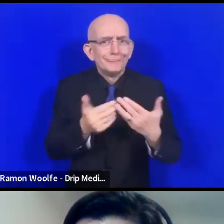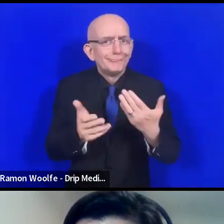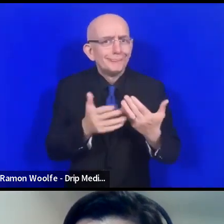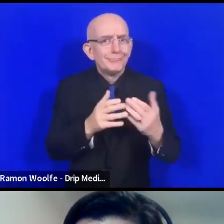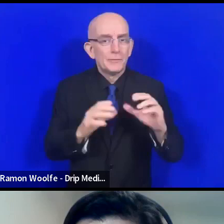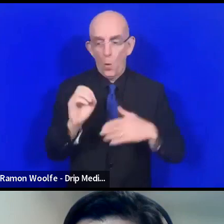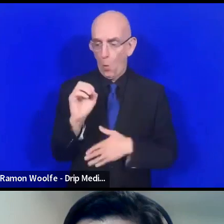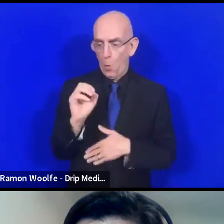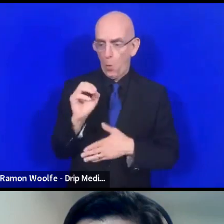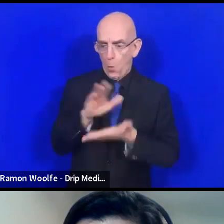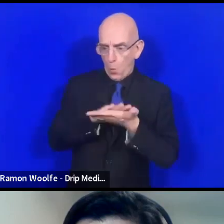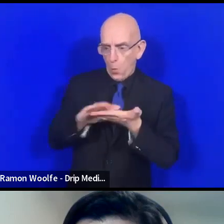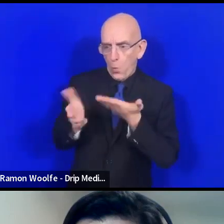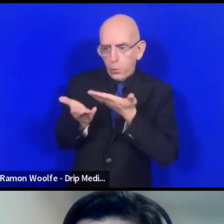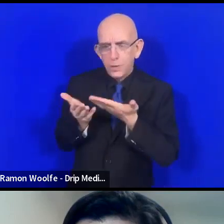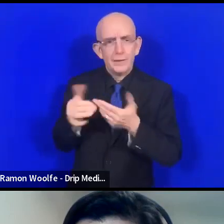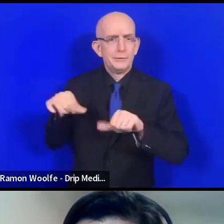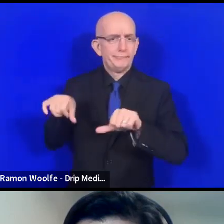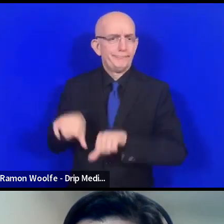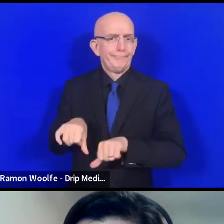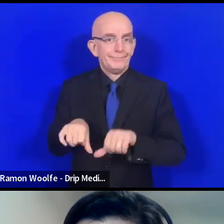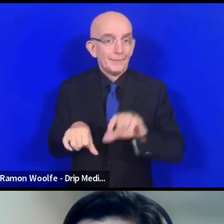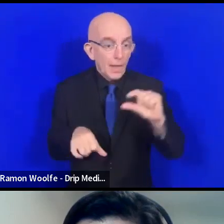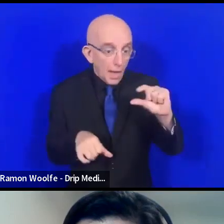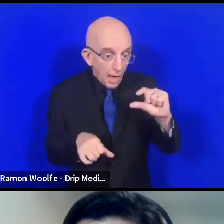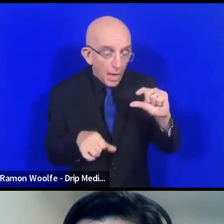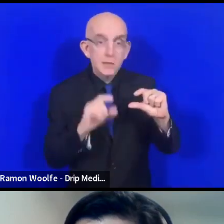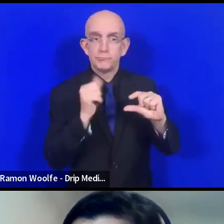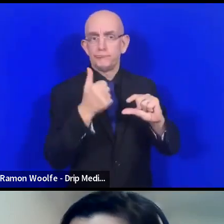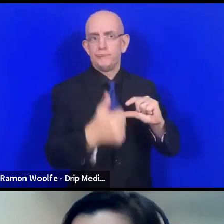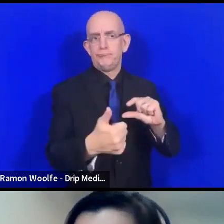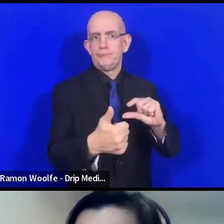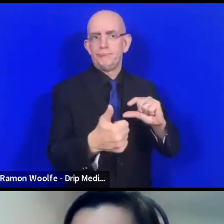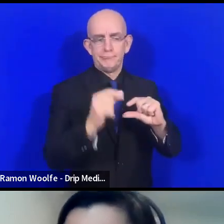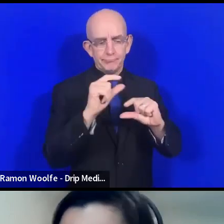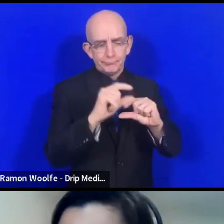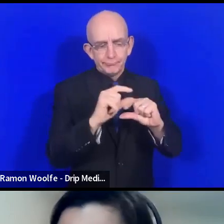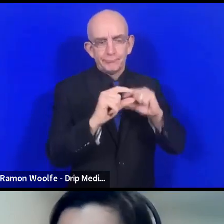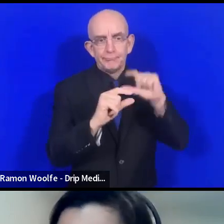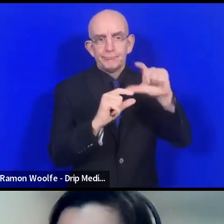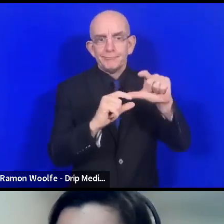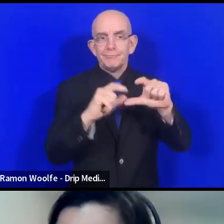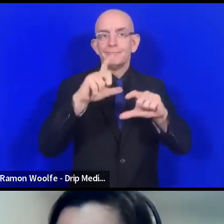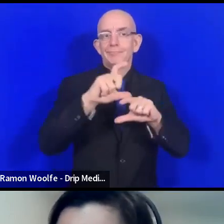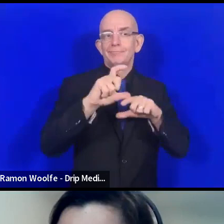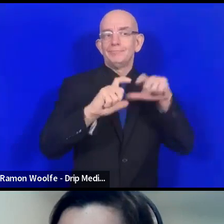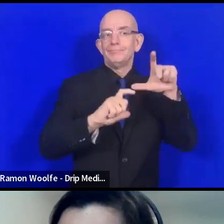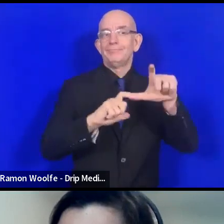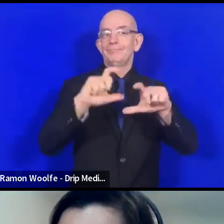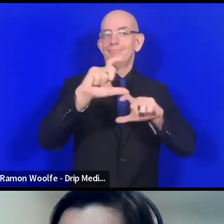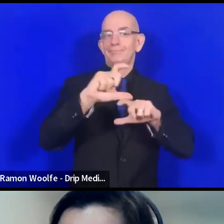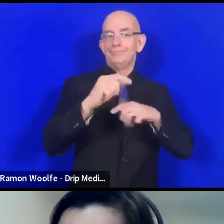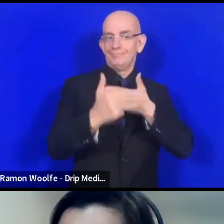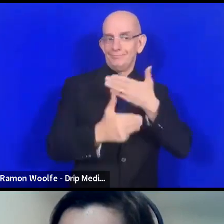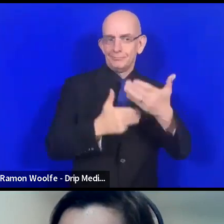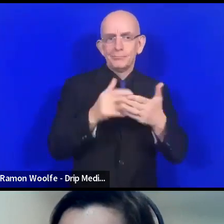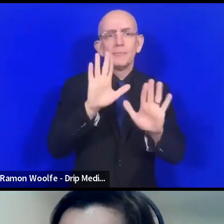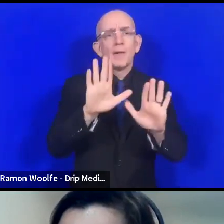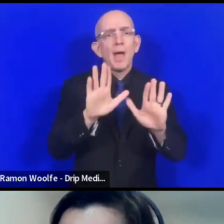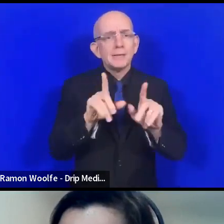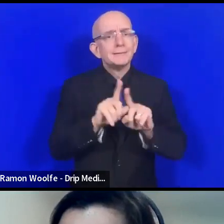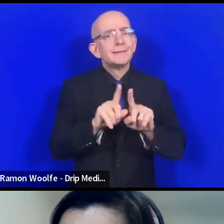that you can, and being transparent about what's possible. What can your organization do? And then talk to